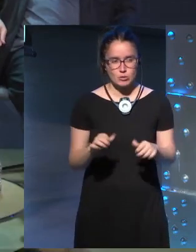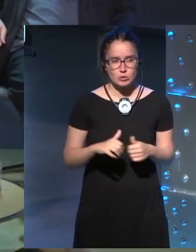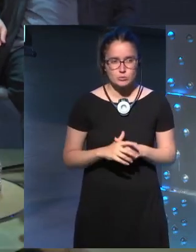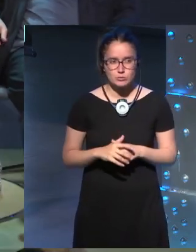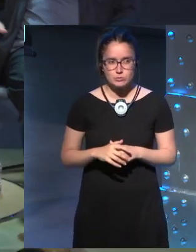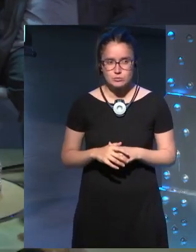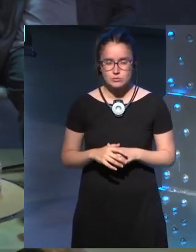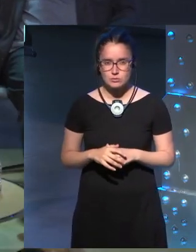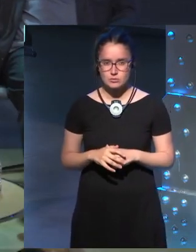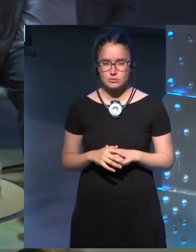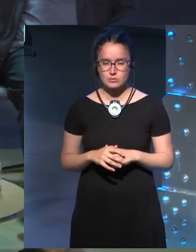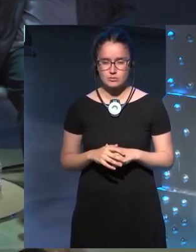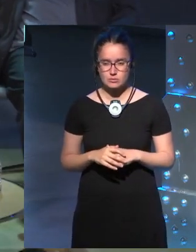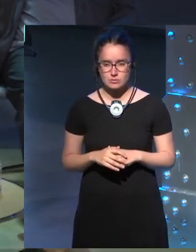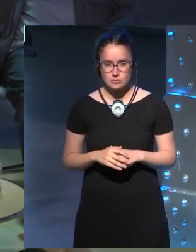defensive football.